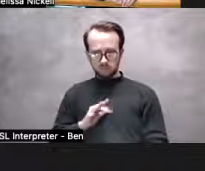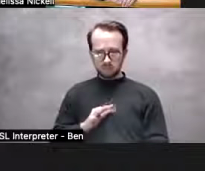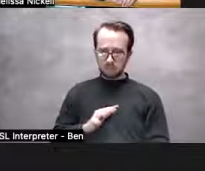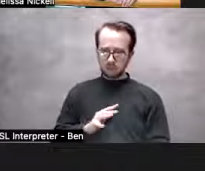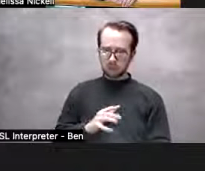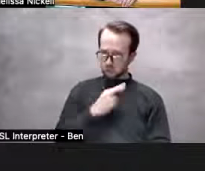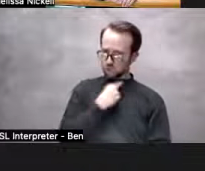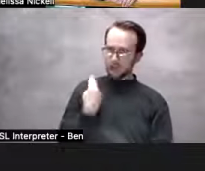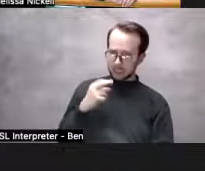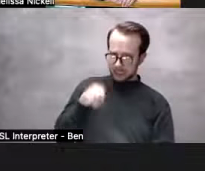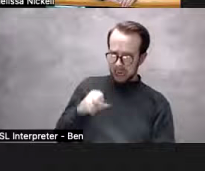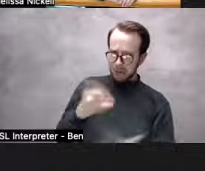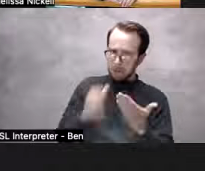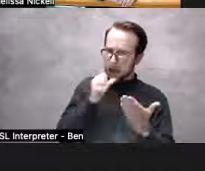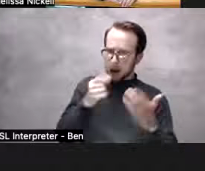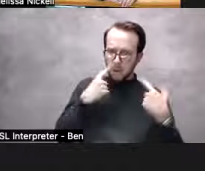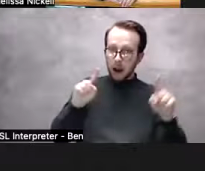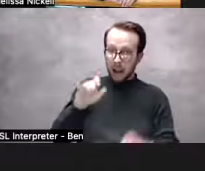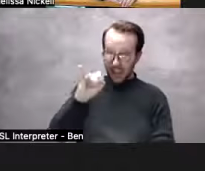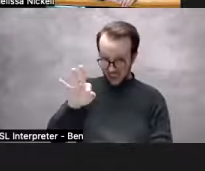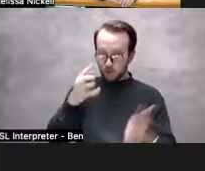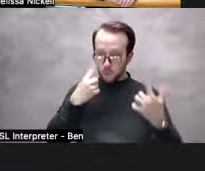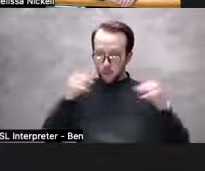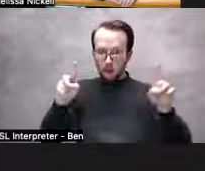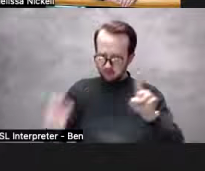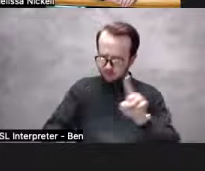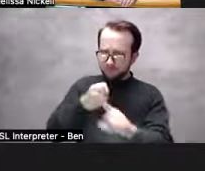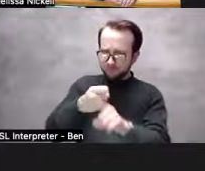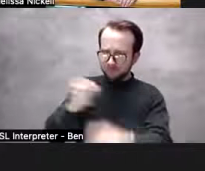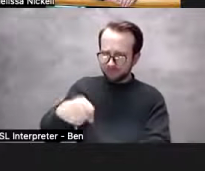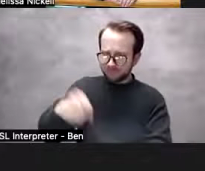it did work, it would really have an impact. So those are the kind of,